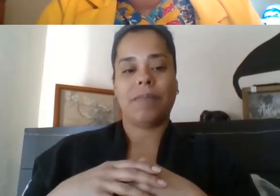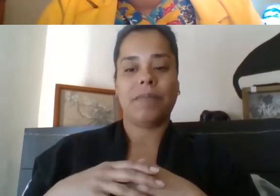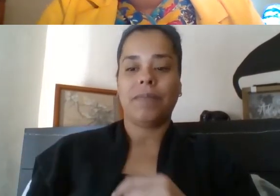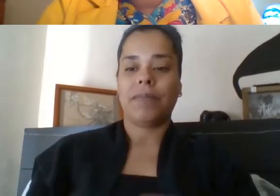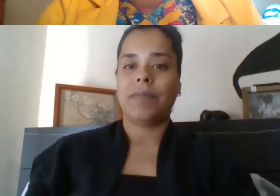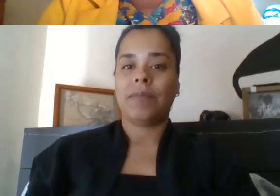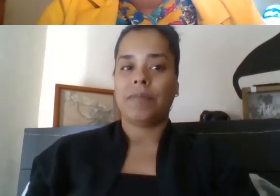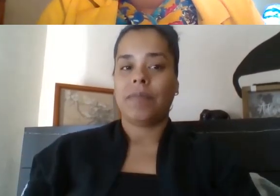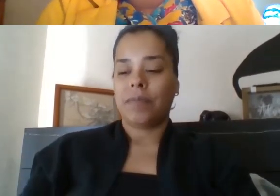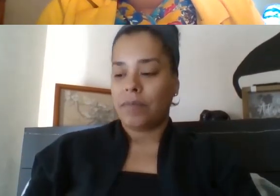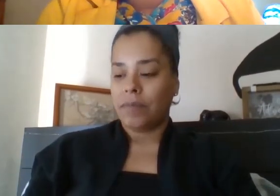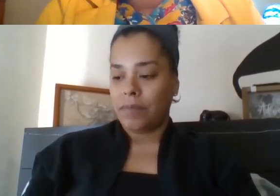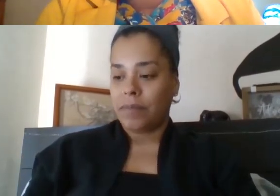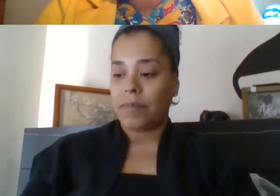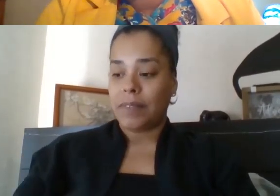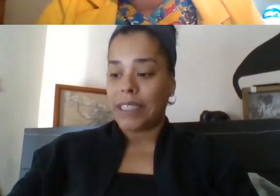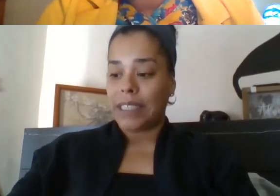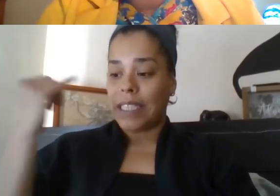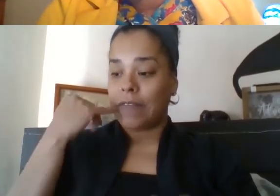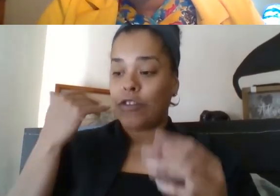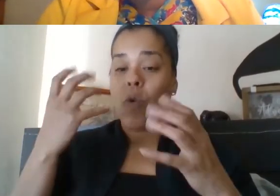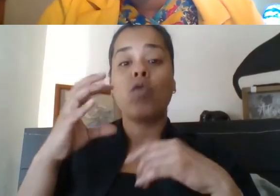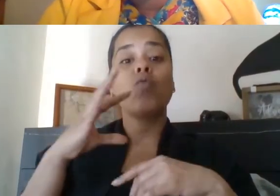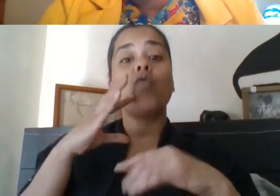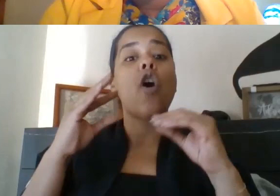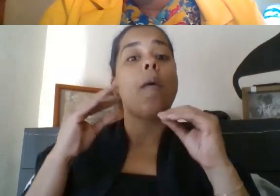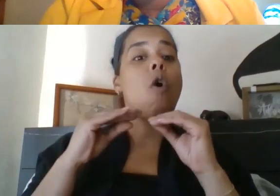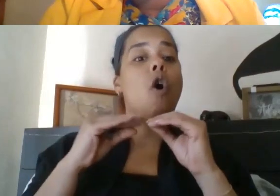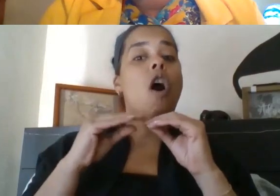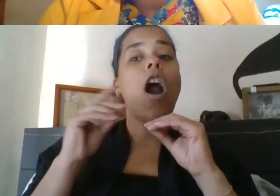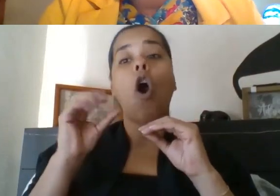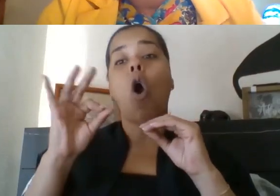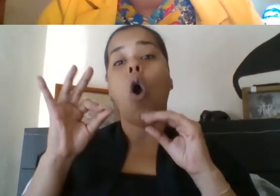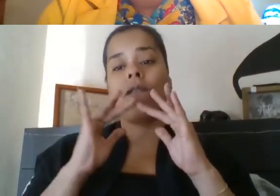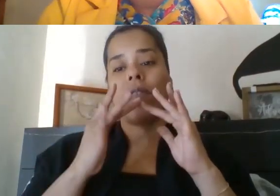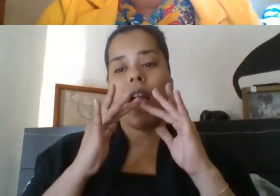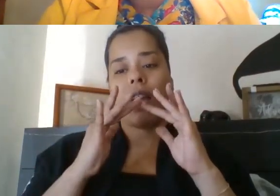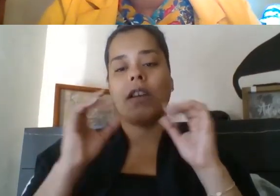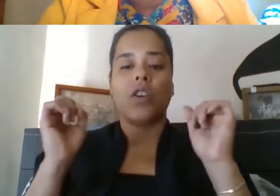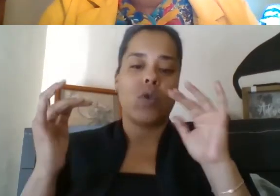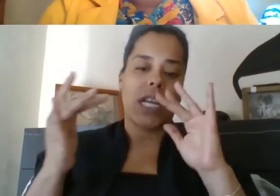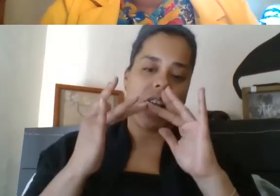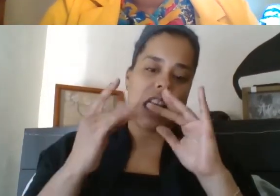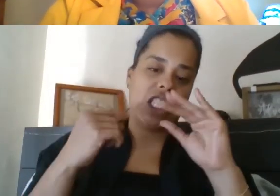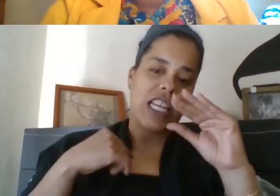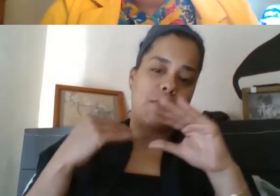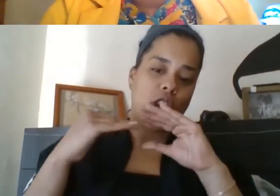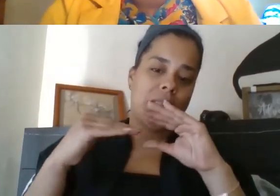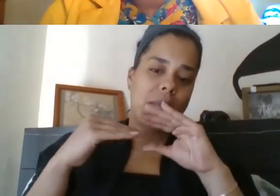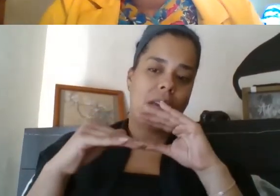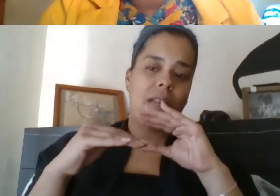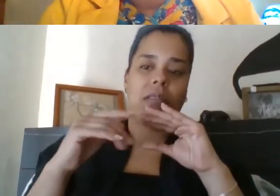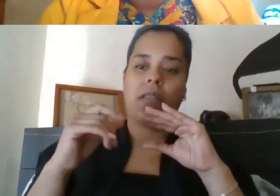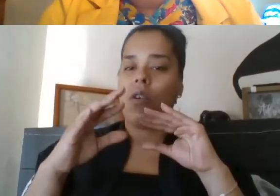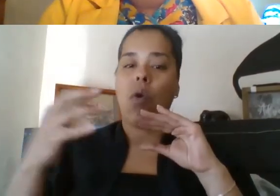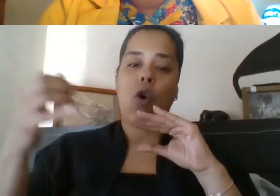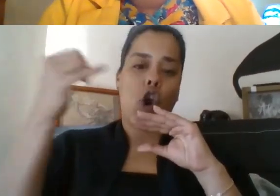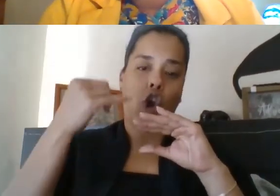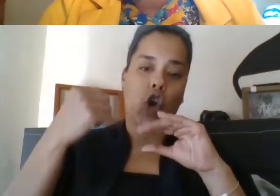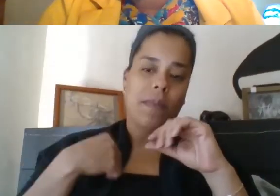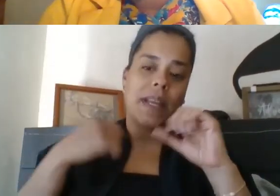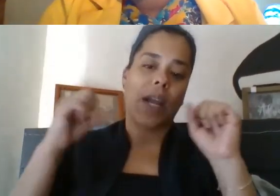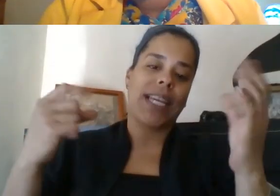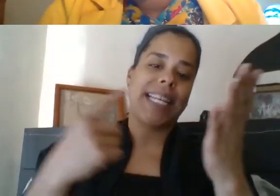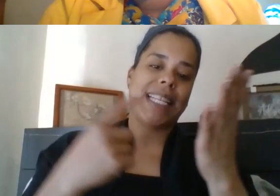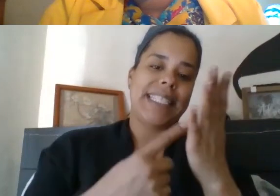If you would like to talk more about that offline, you can reach out to me via email or give me a call and we can